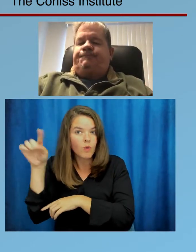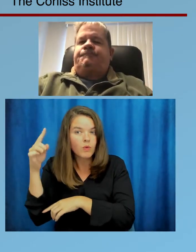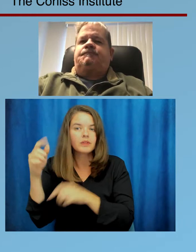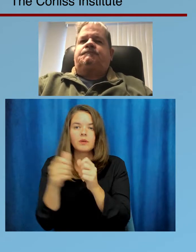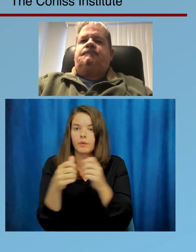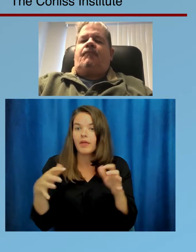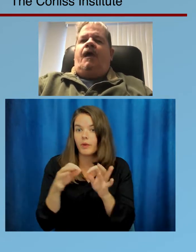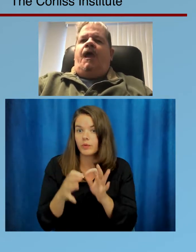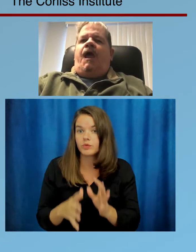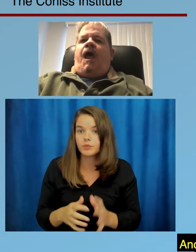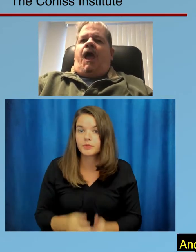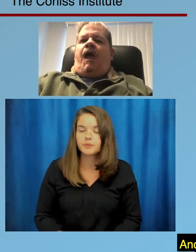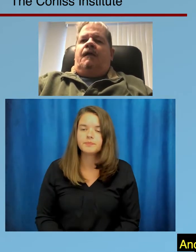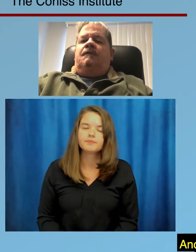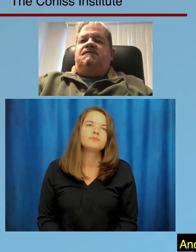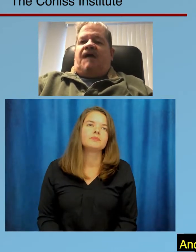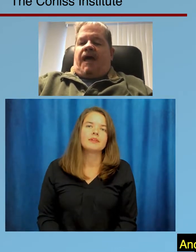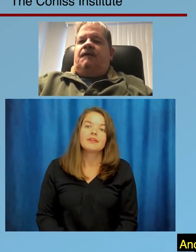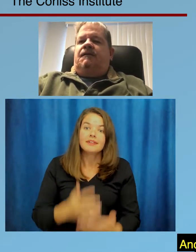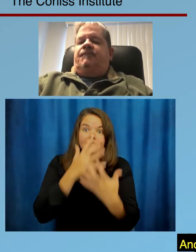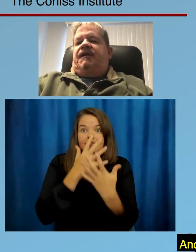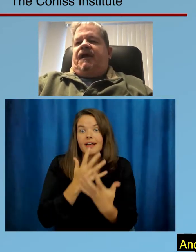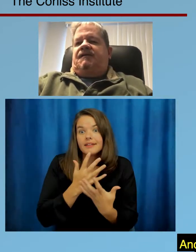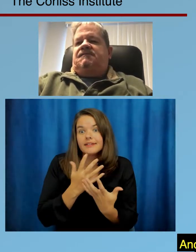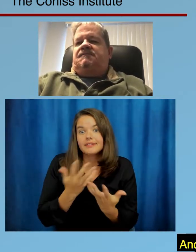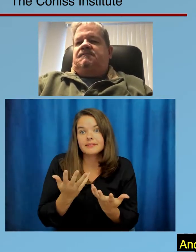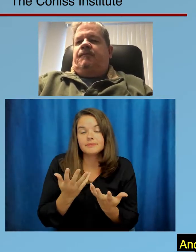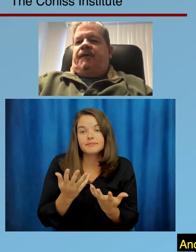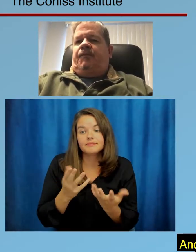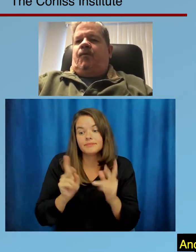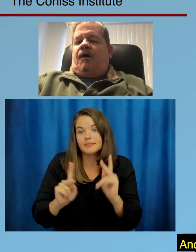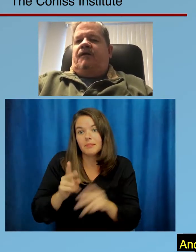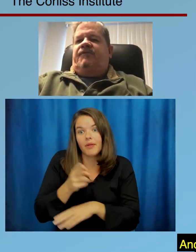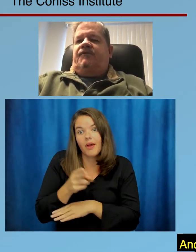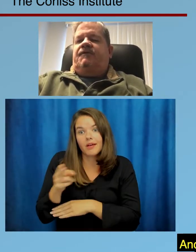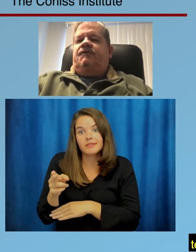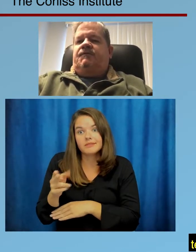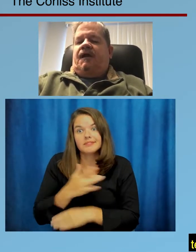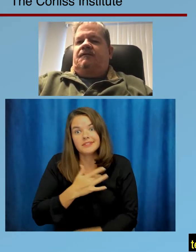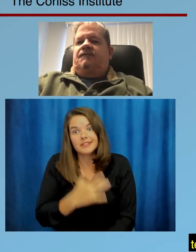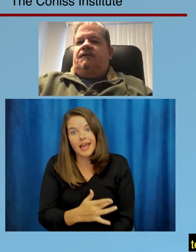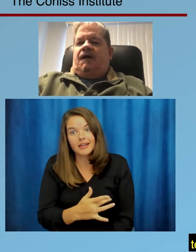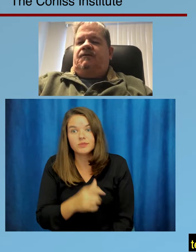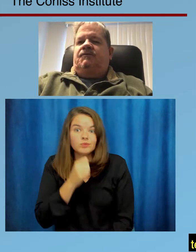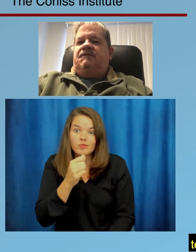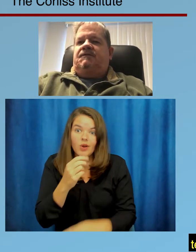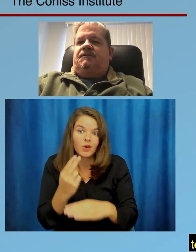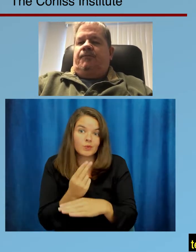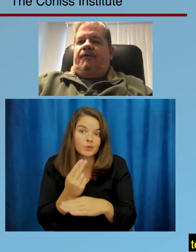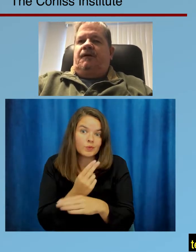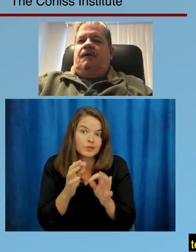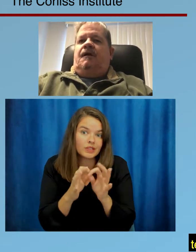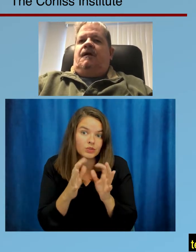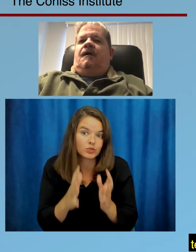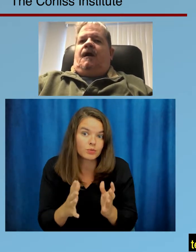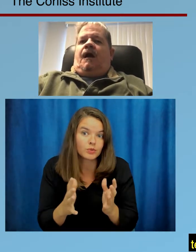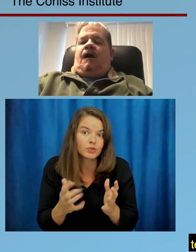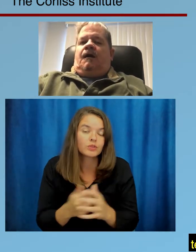interpreter. And sadly, in many cases, people who are hard of hearing do tend to not use an